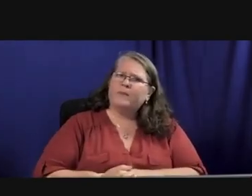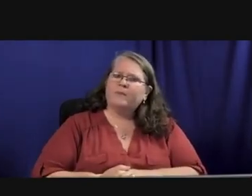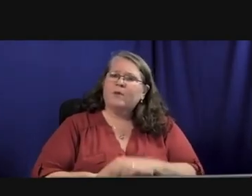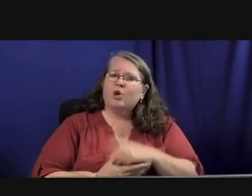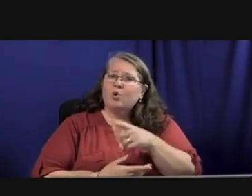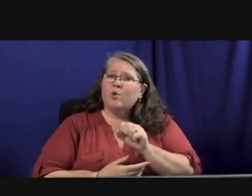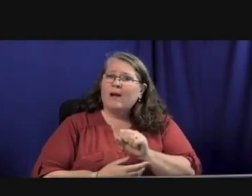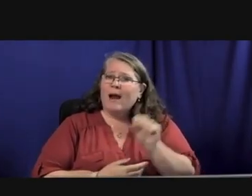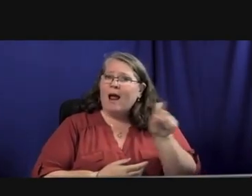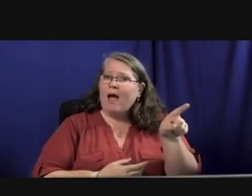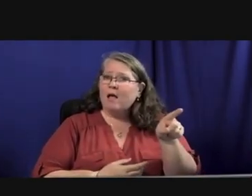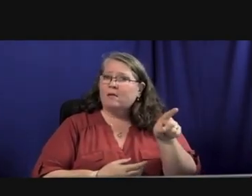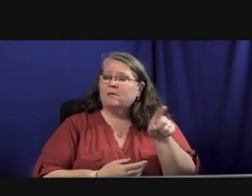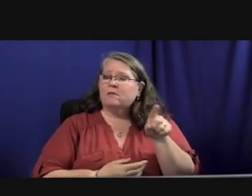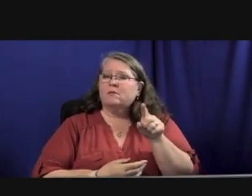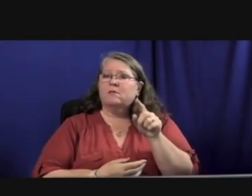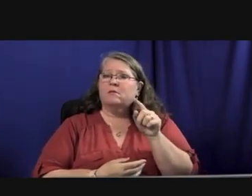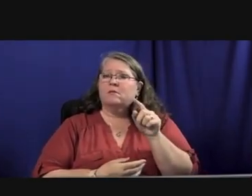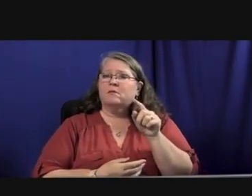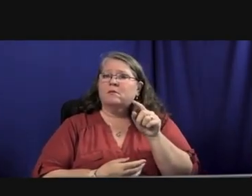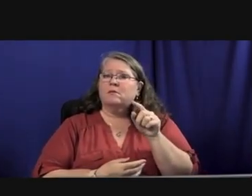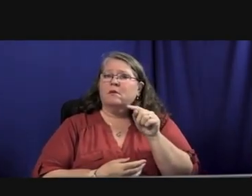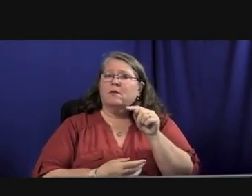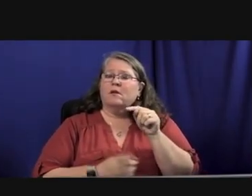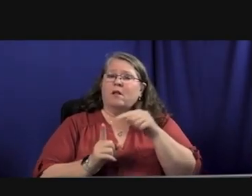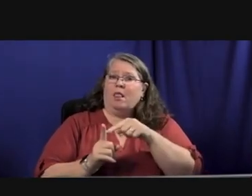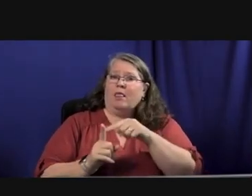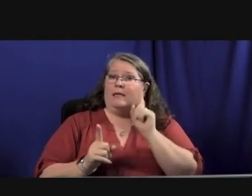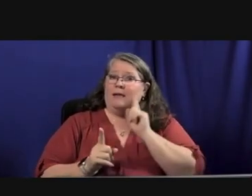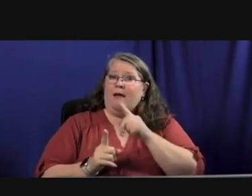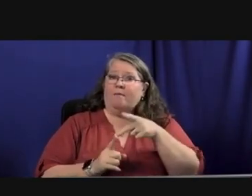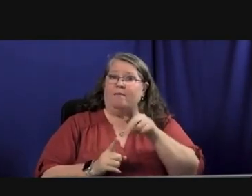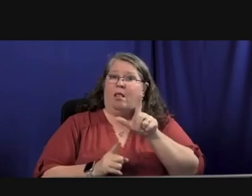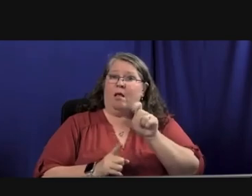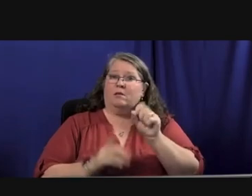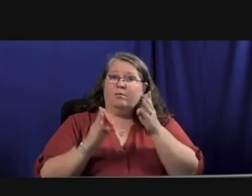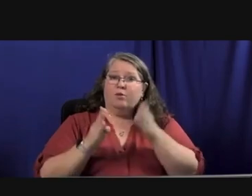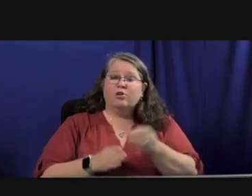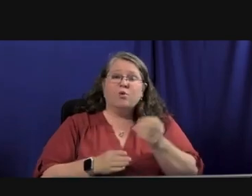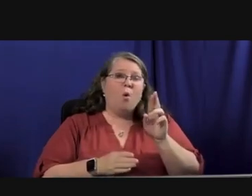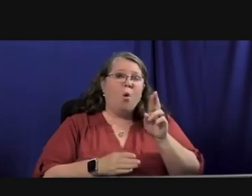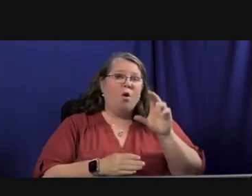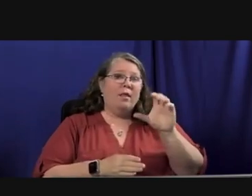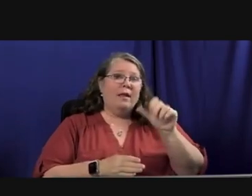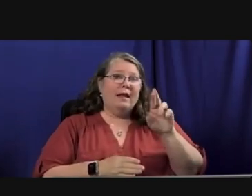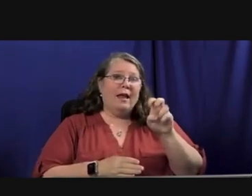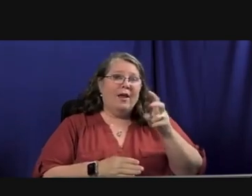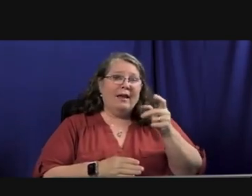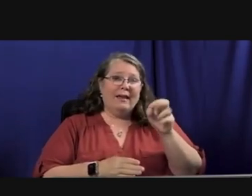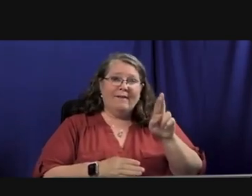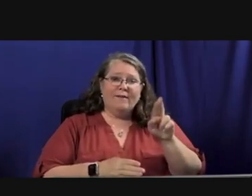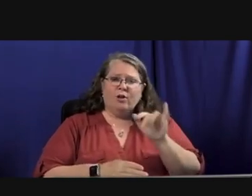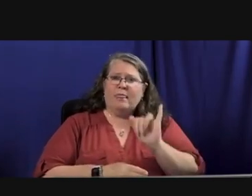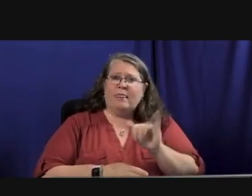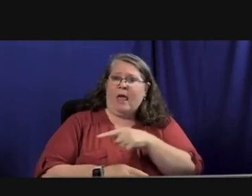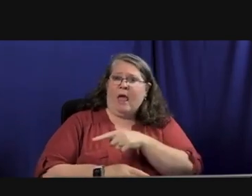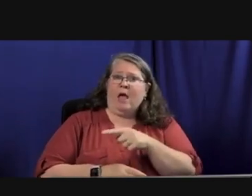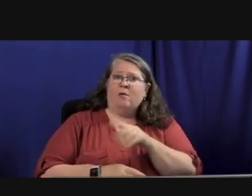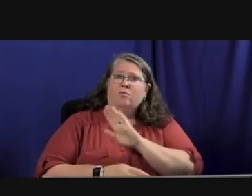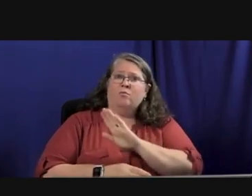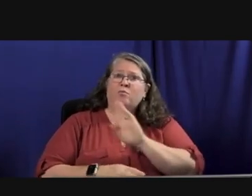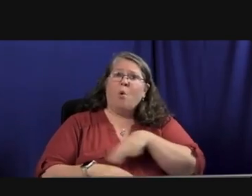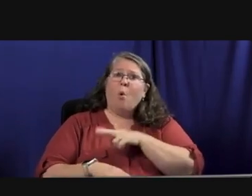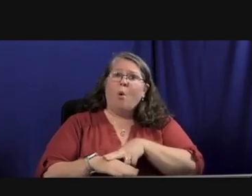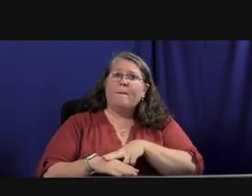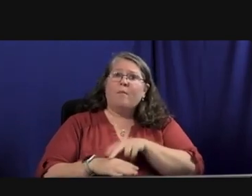of communication that can also be assessed as their way of expressing themselves. Or is this deaf plus